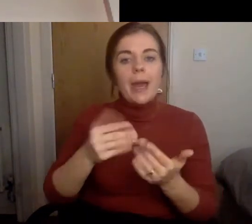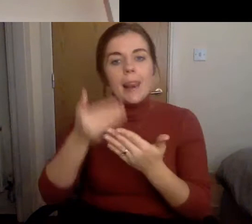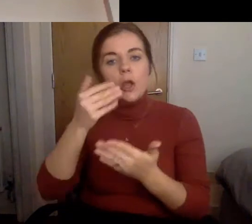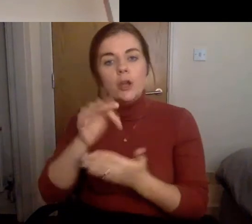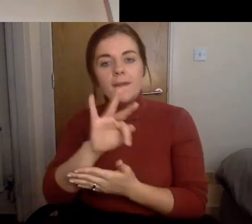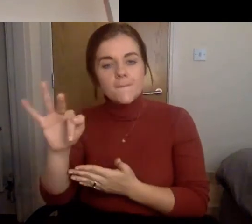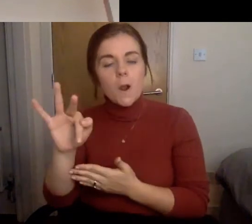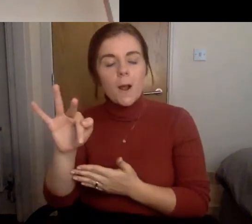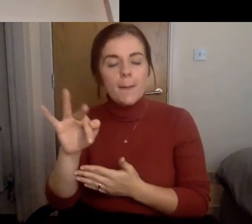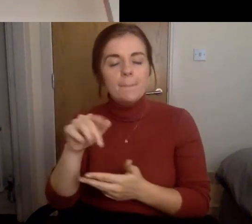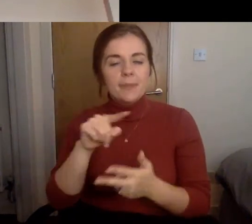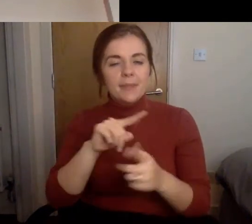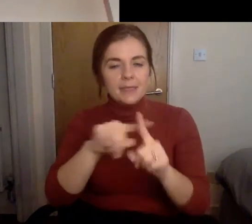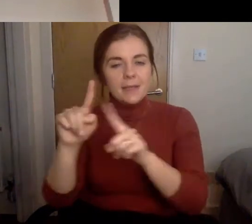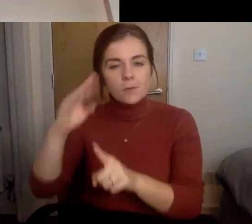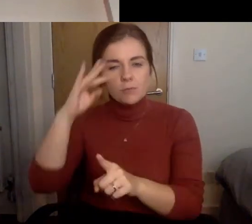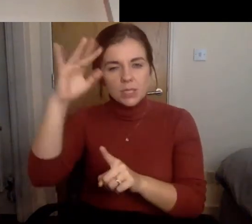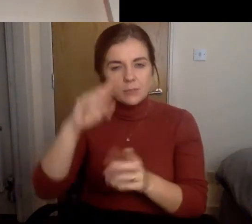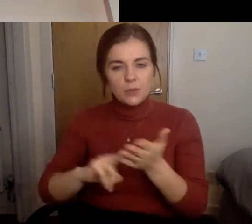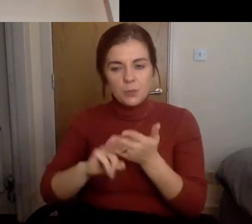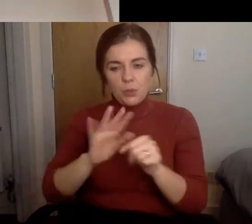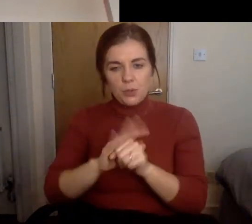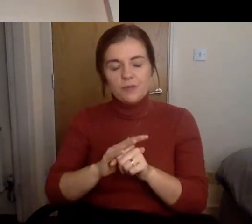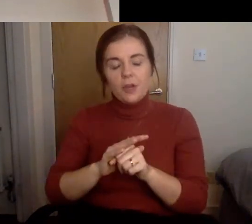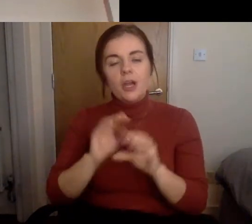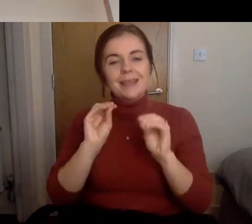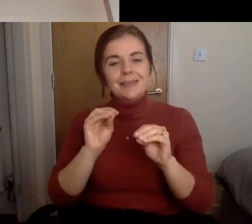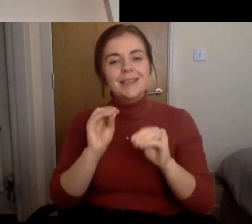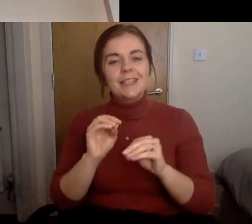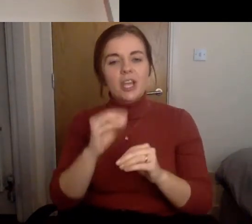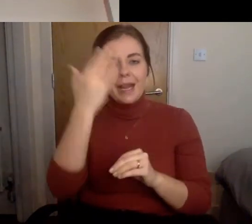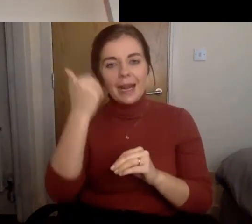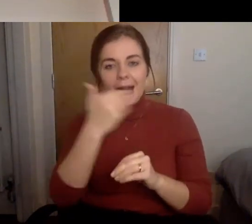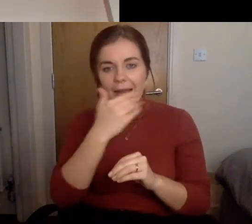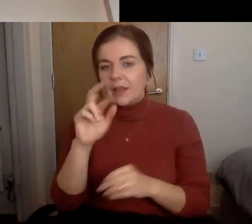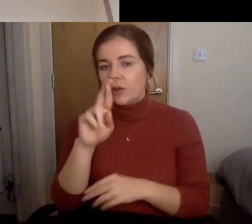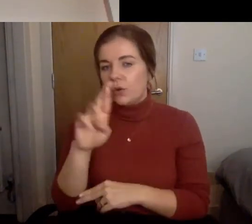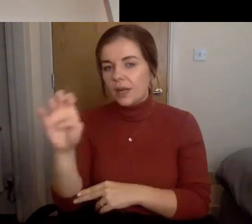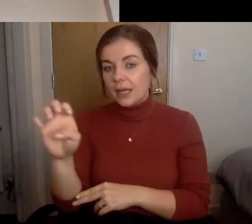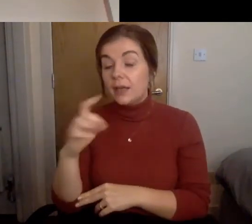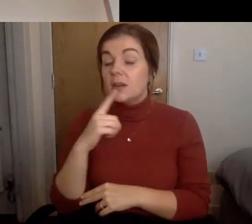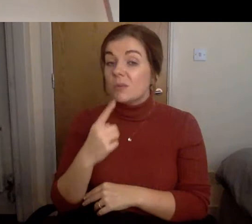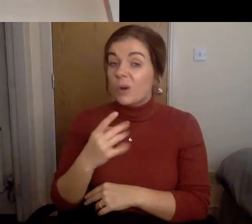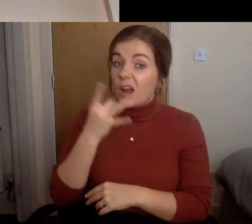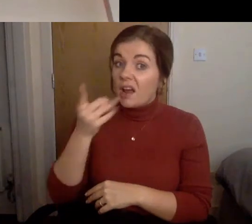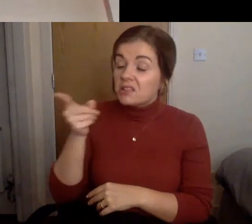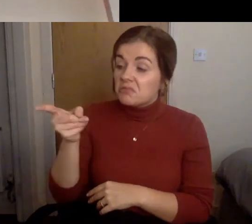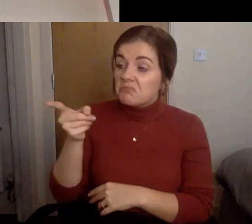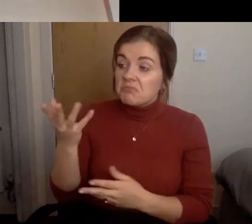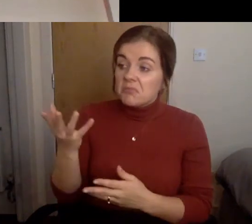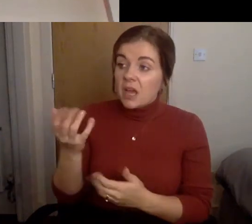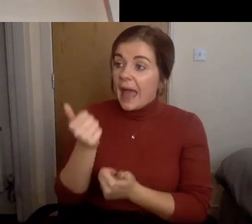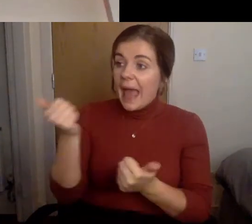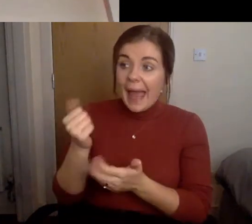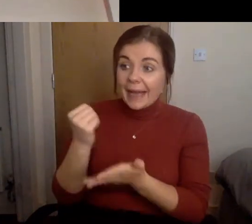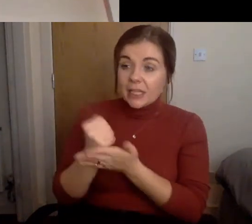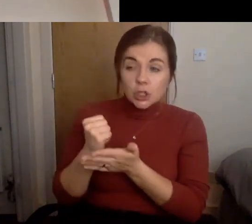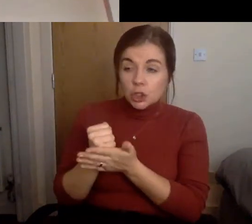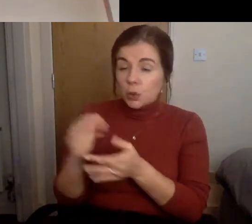Catholic RE. But I suppose, have you had any students completely opt out,